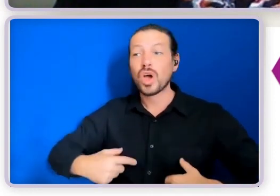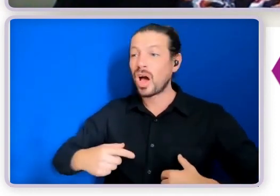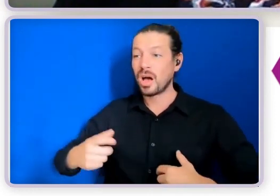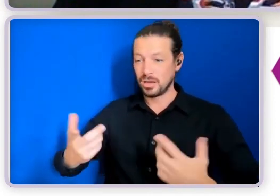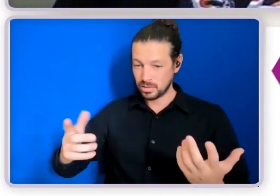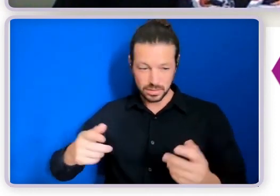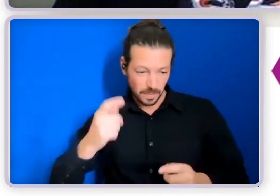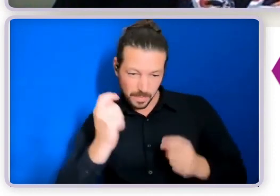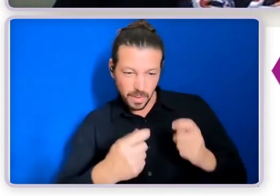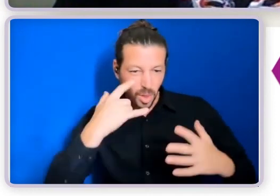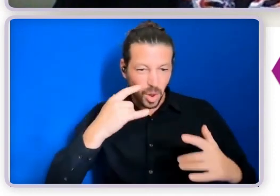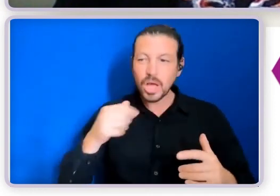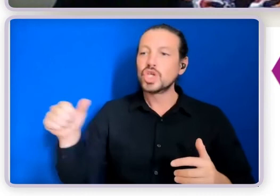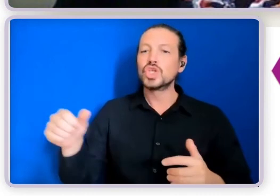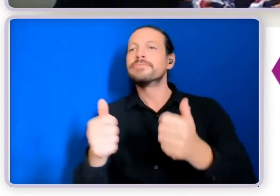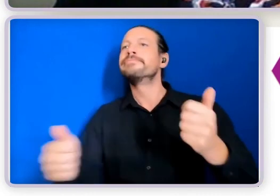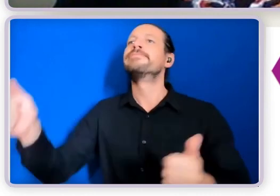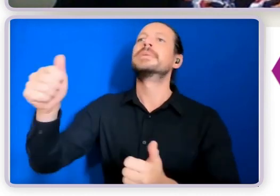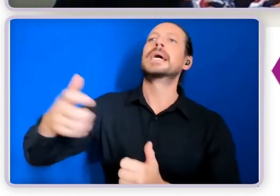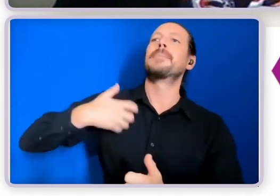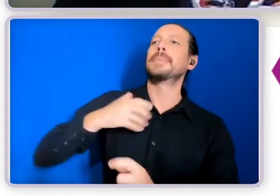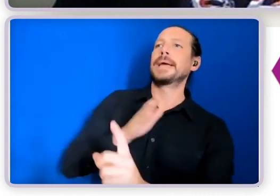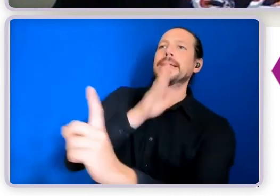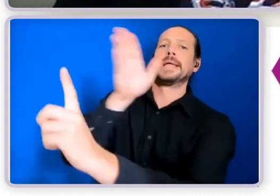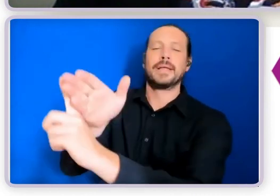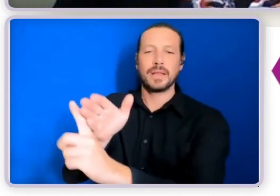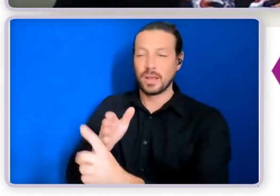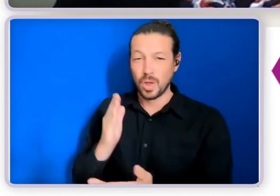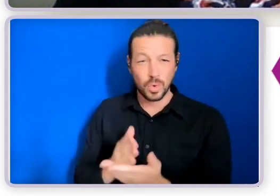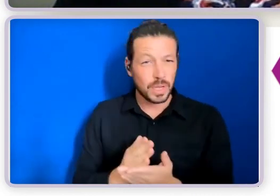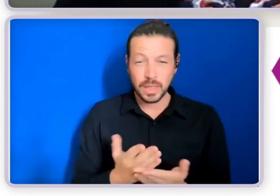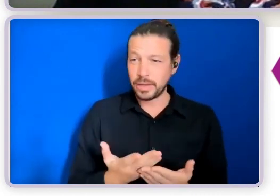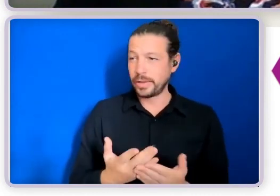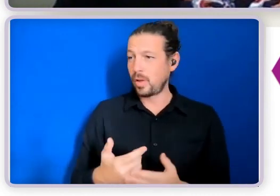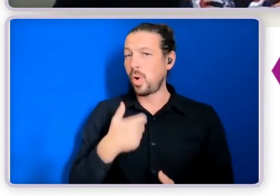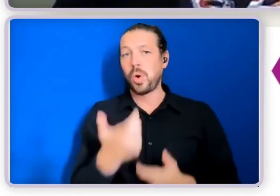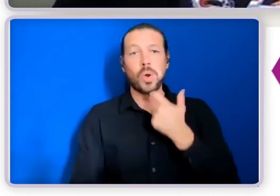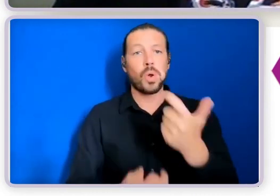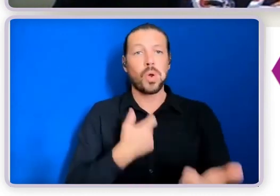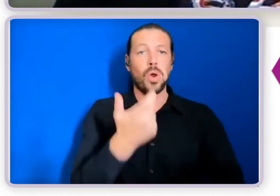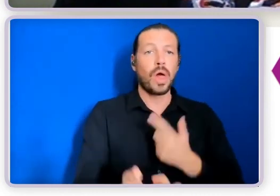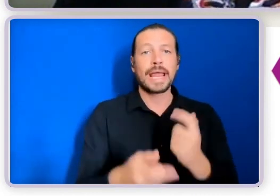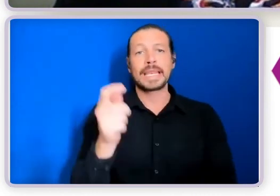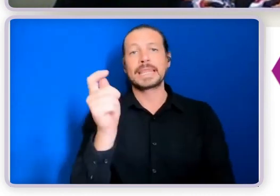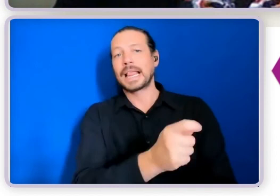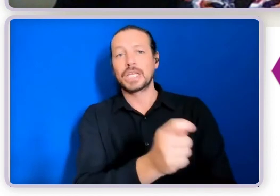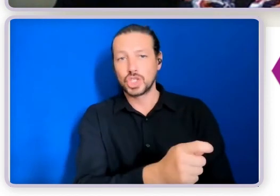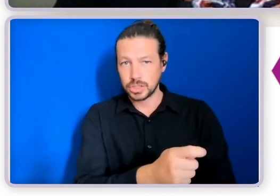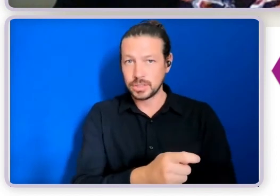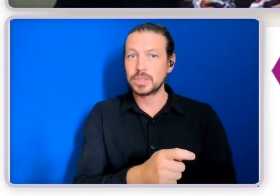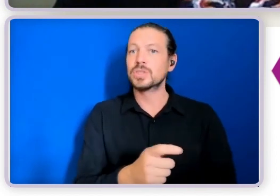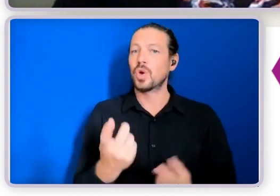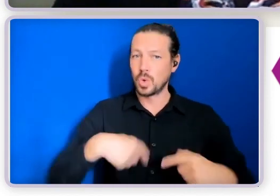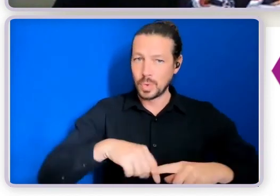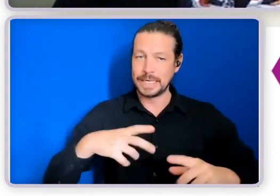their professional body. It's recklessness and negligence, in my opinion. So we need to stand up even when it's difficult